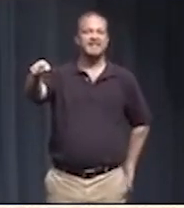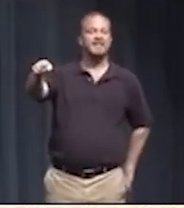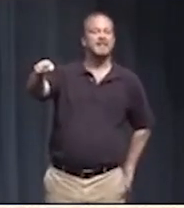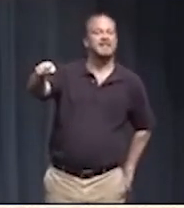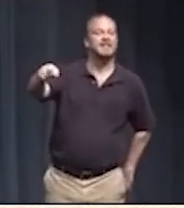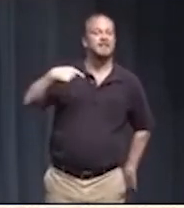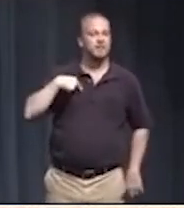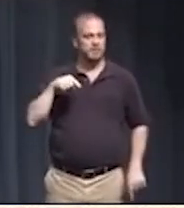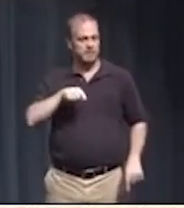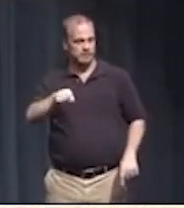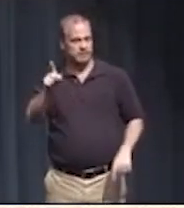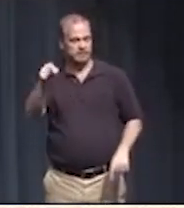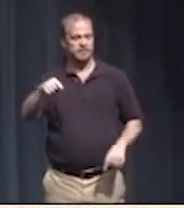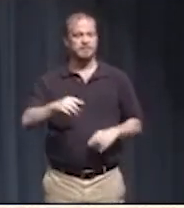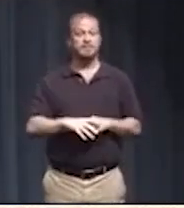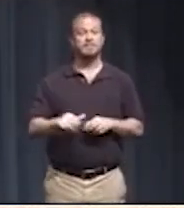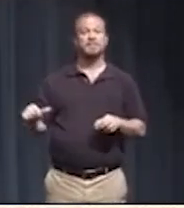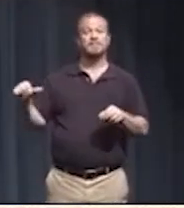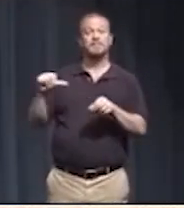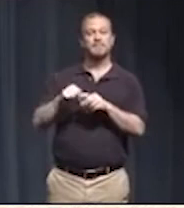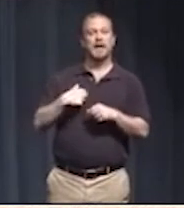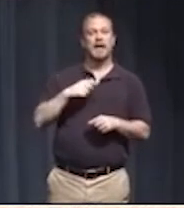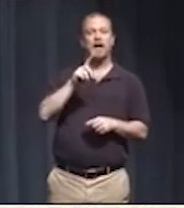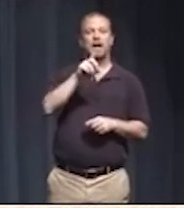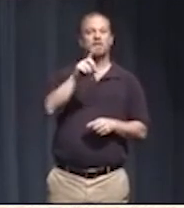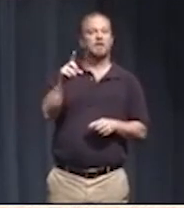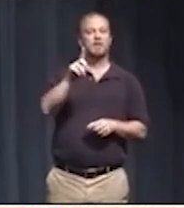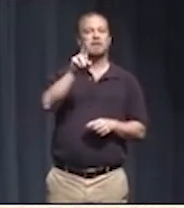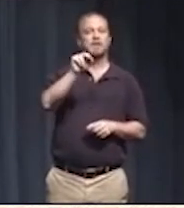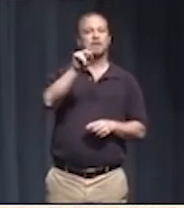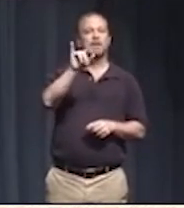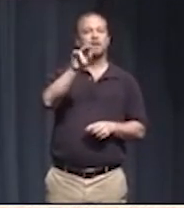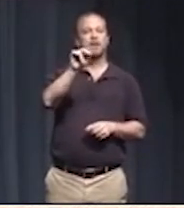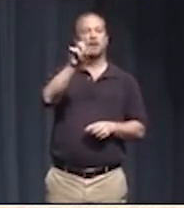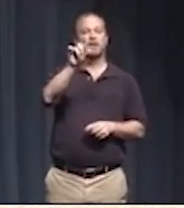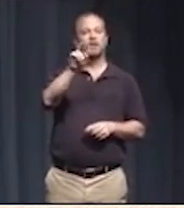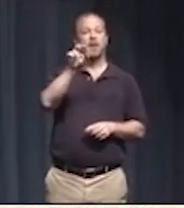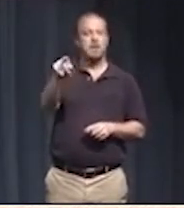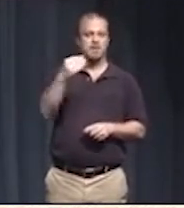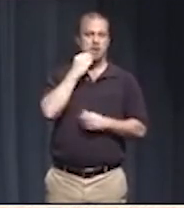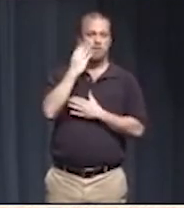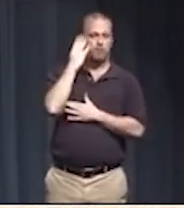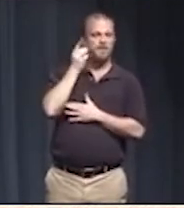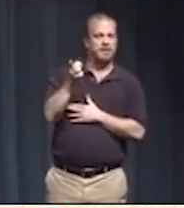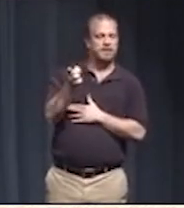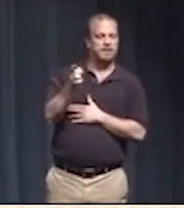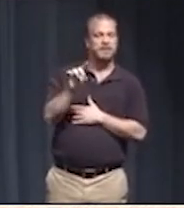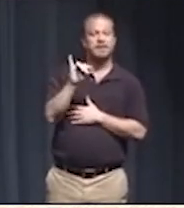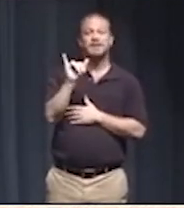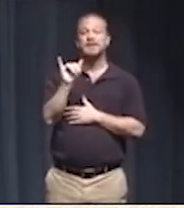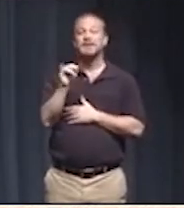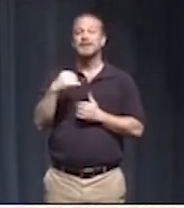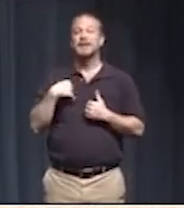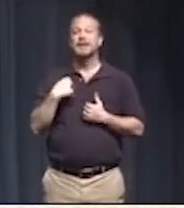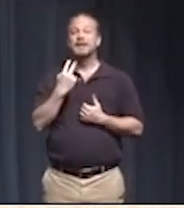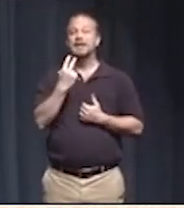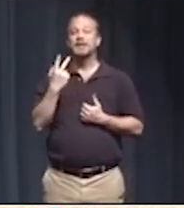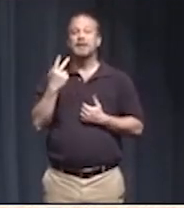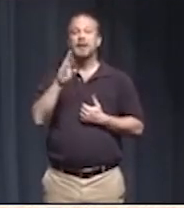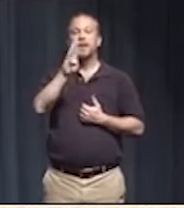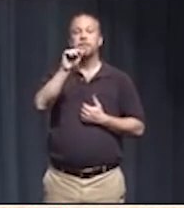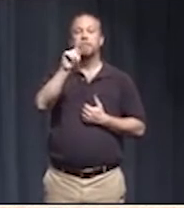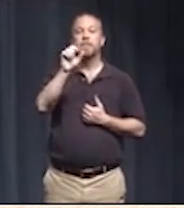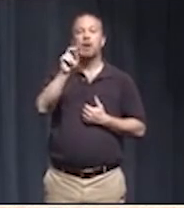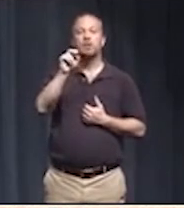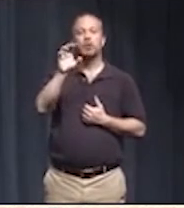we went. The gas station had a Dunkin' Donuts in there. That was breakfast. Ian would usually have a couple of Boston creams,